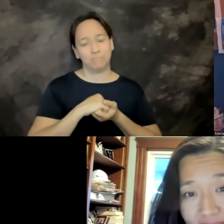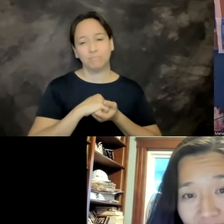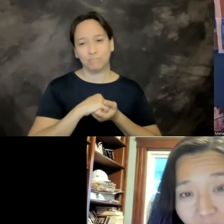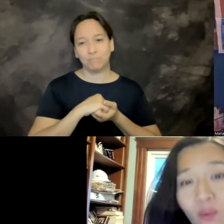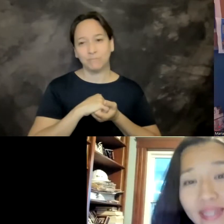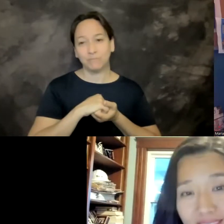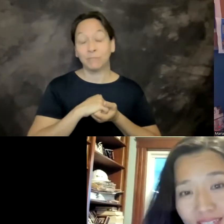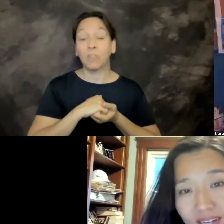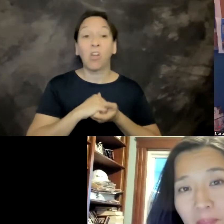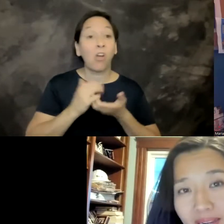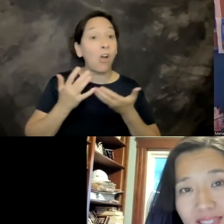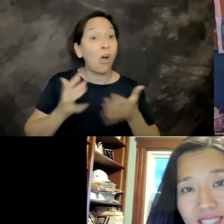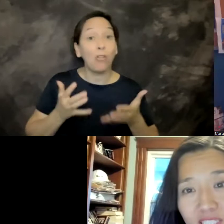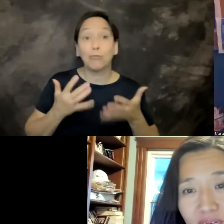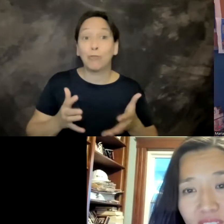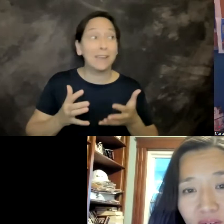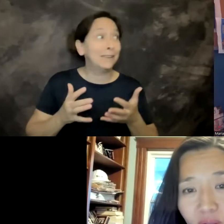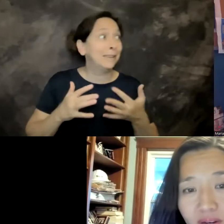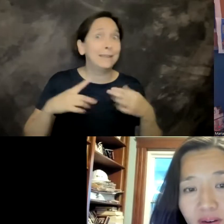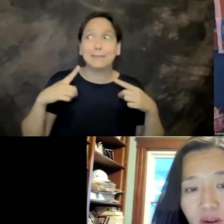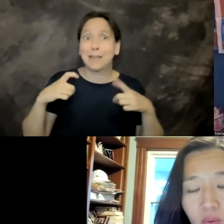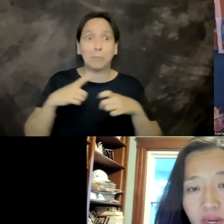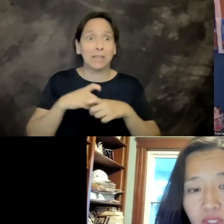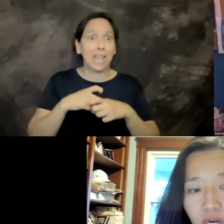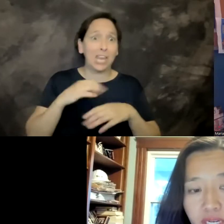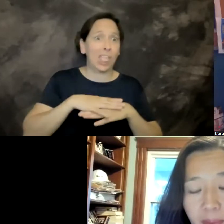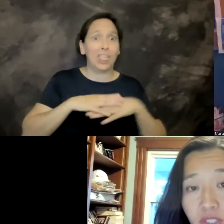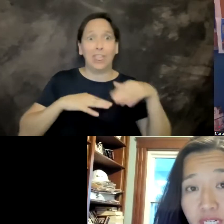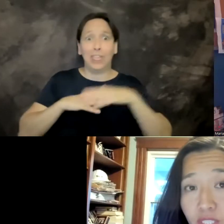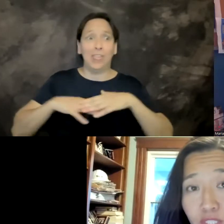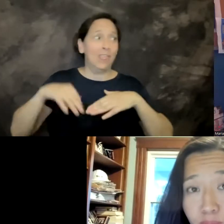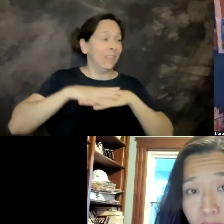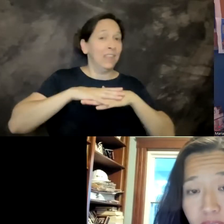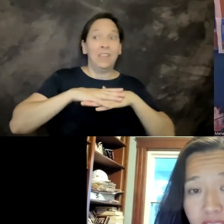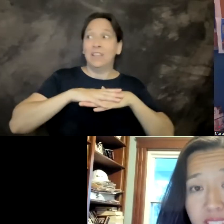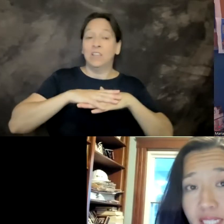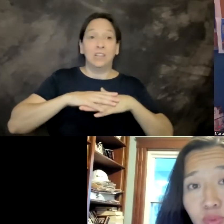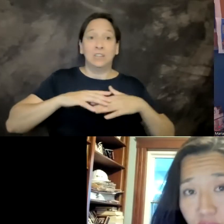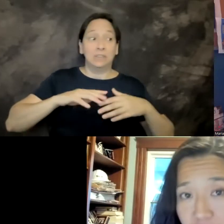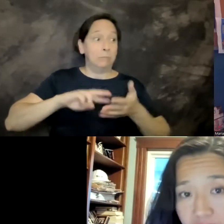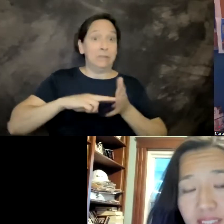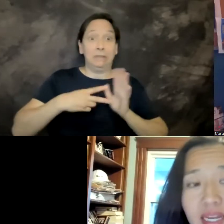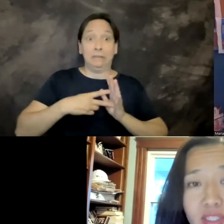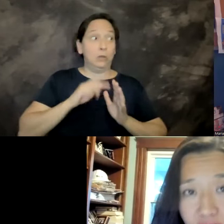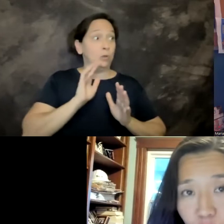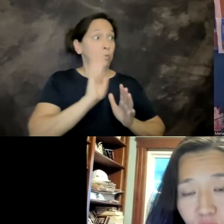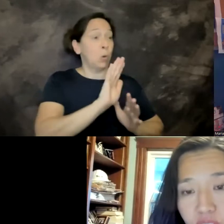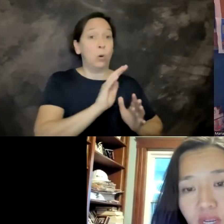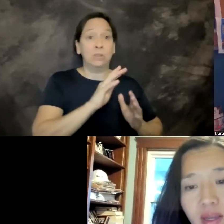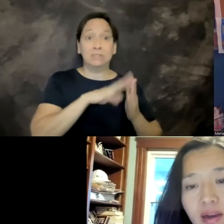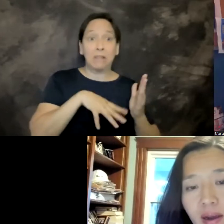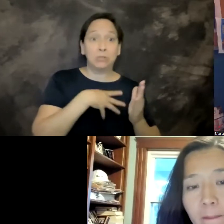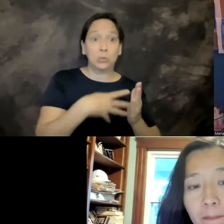already always a complicated situation when we are talking about changes to people's daily routines and